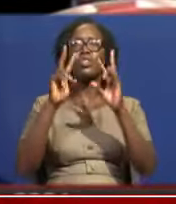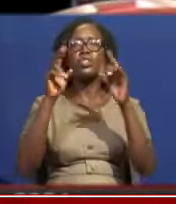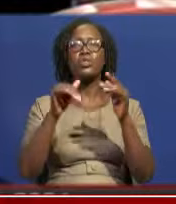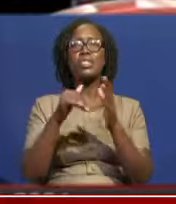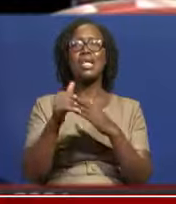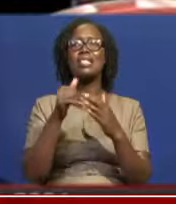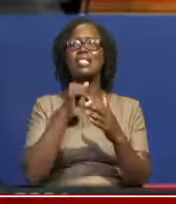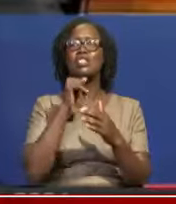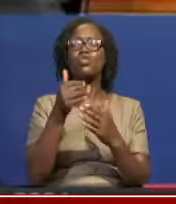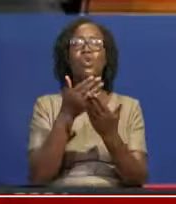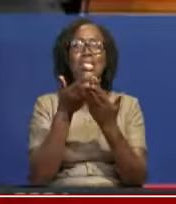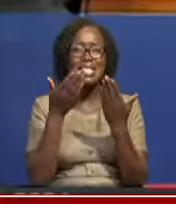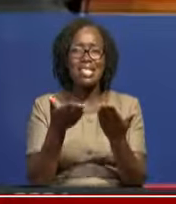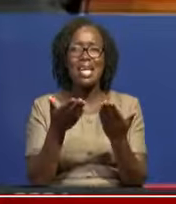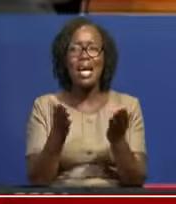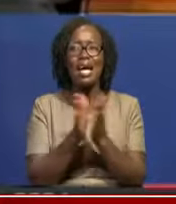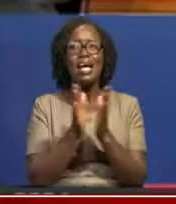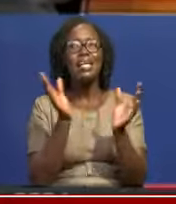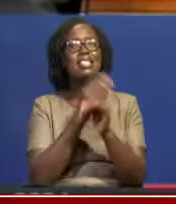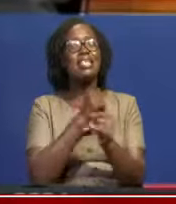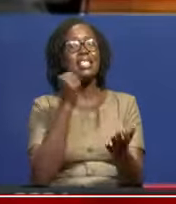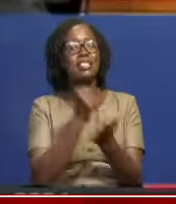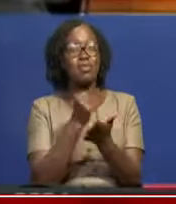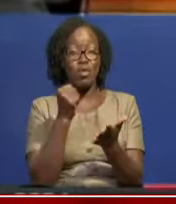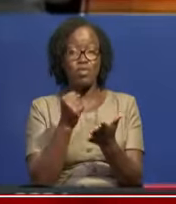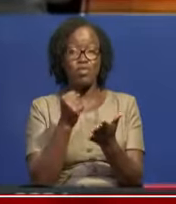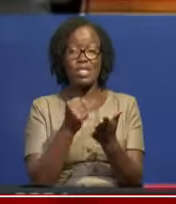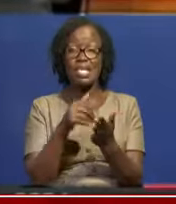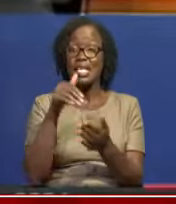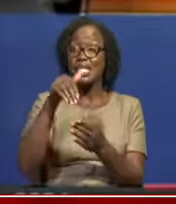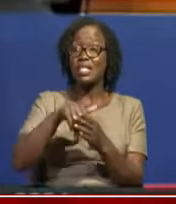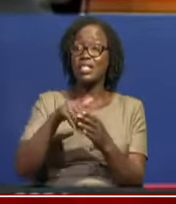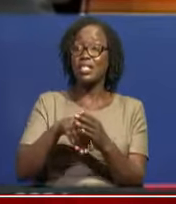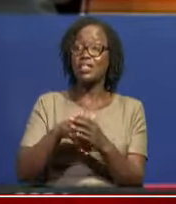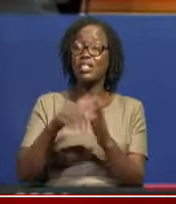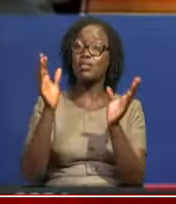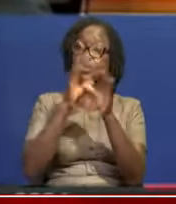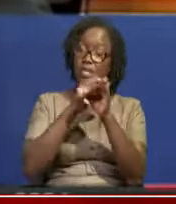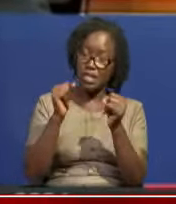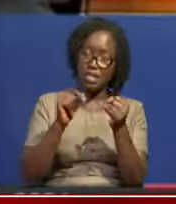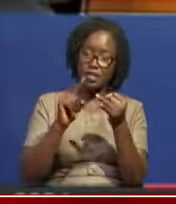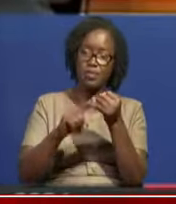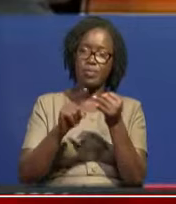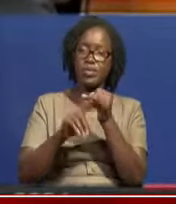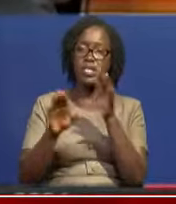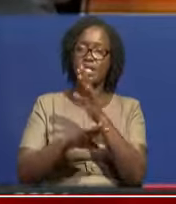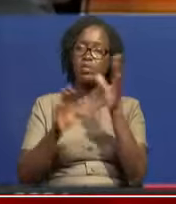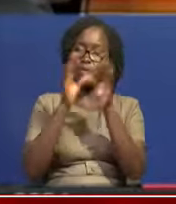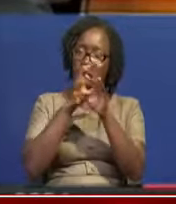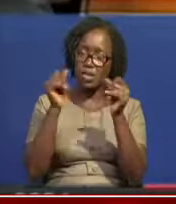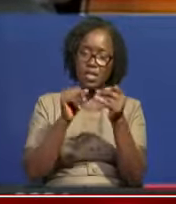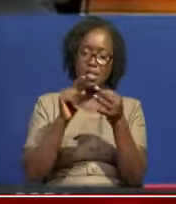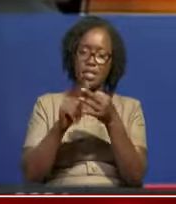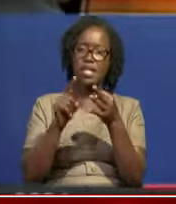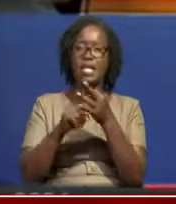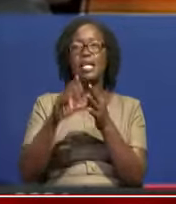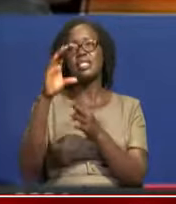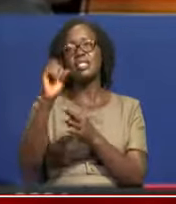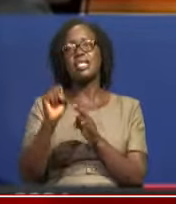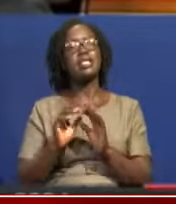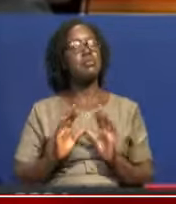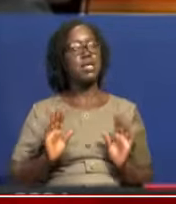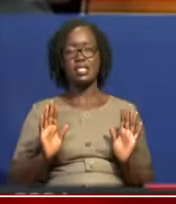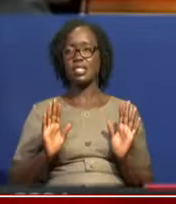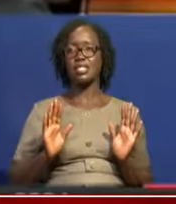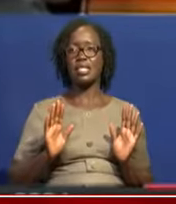is non-existent. The executive office consists of the President, the Deputy President, and the Cabinet